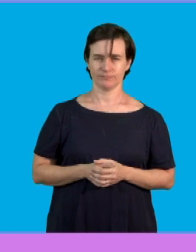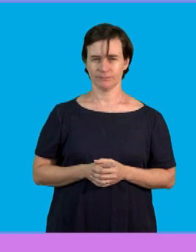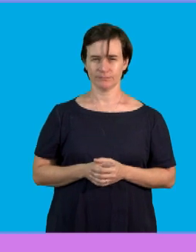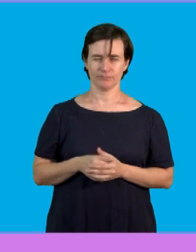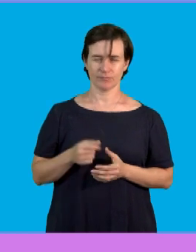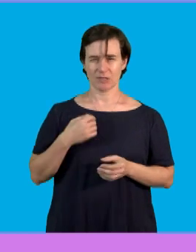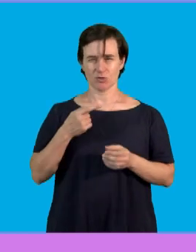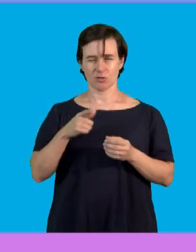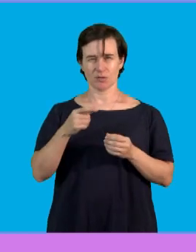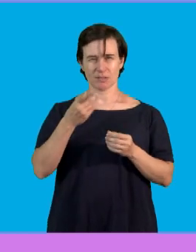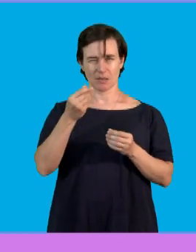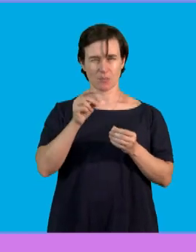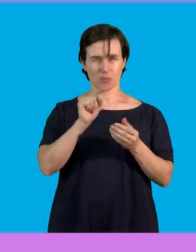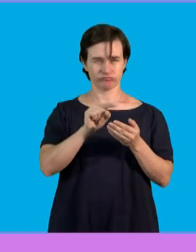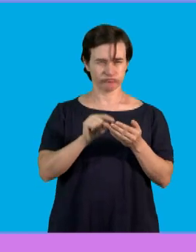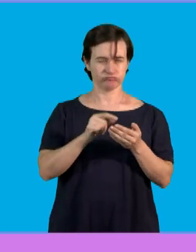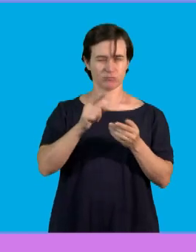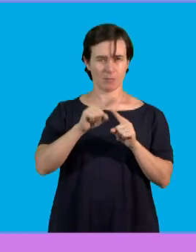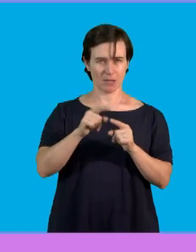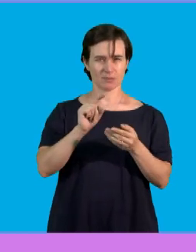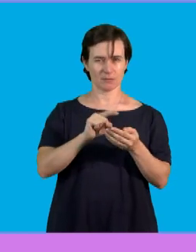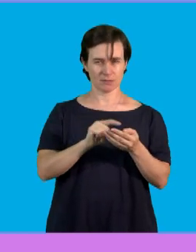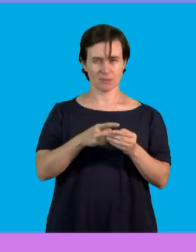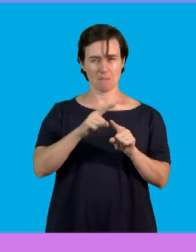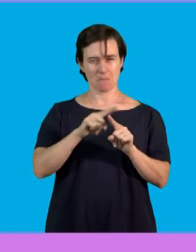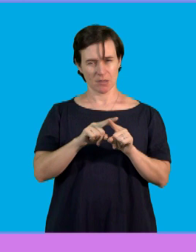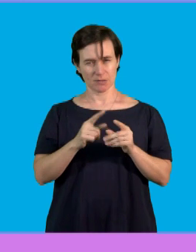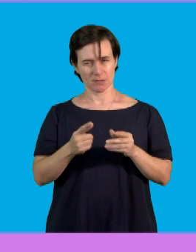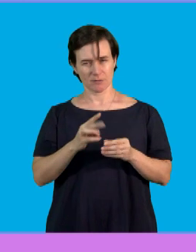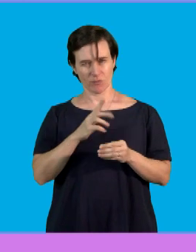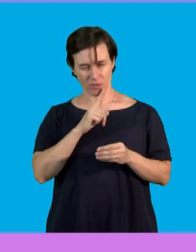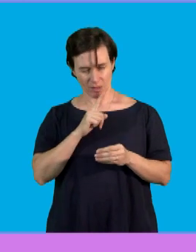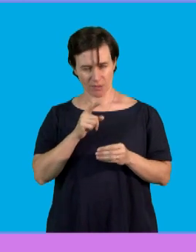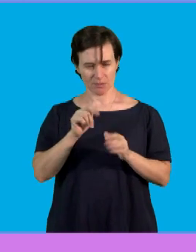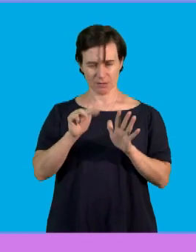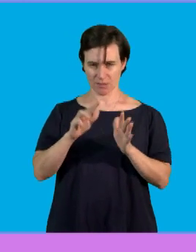187 27 cents plus